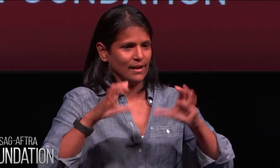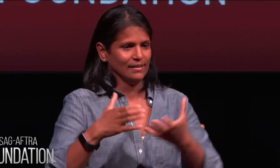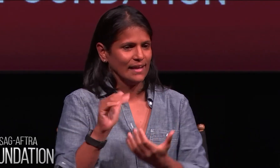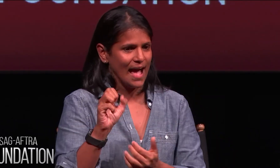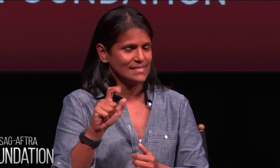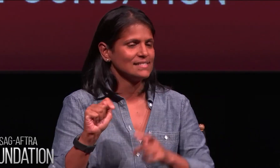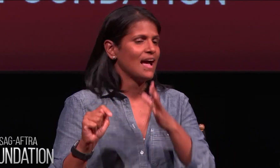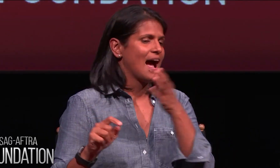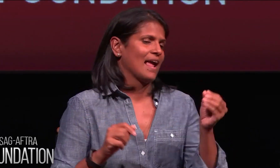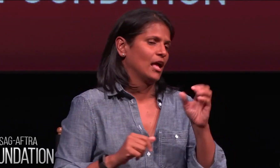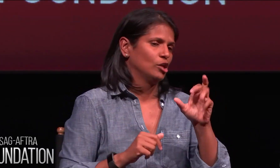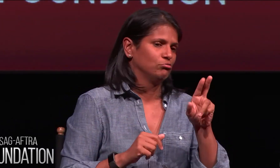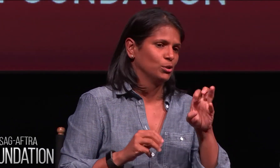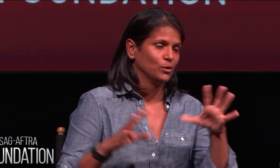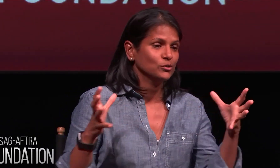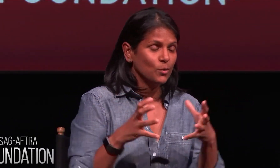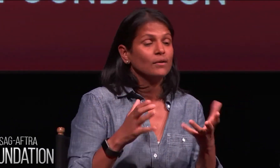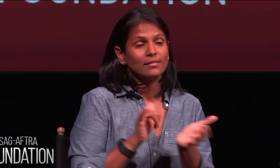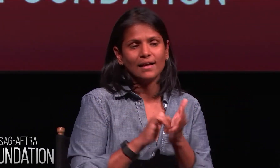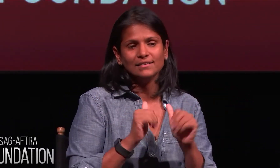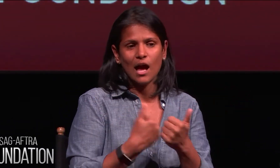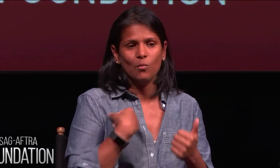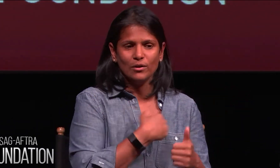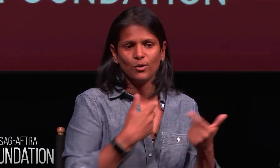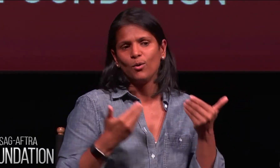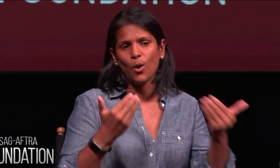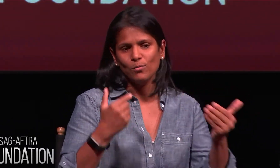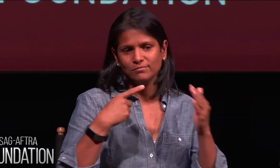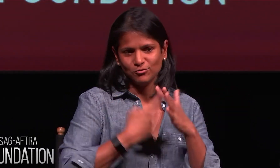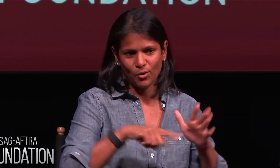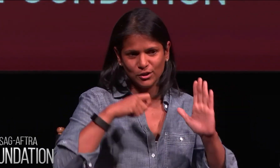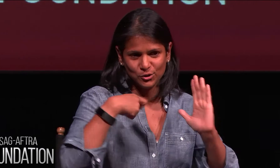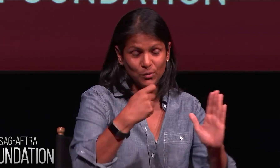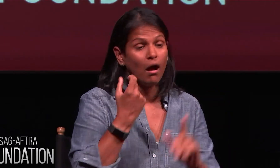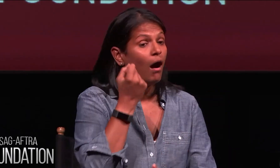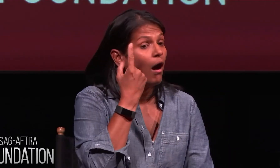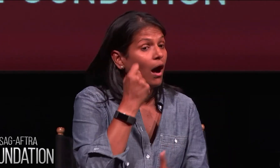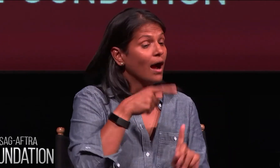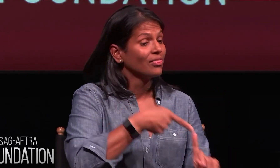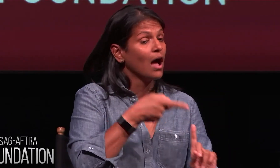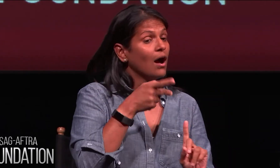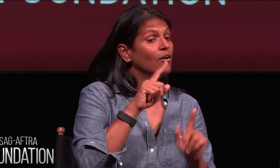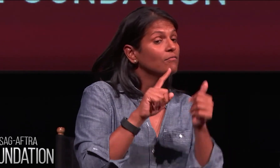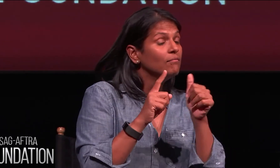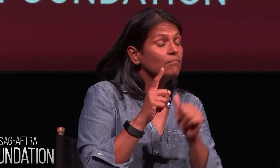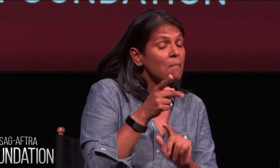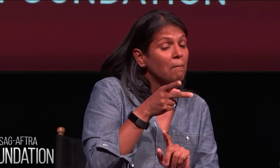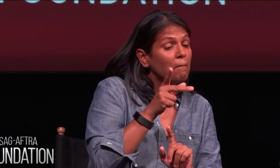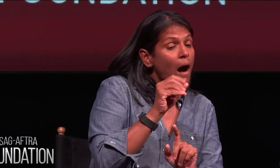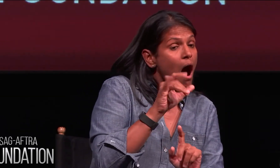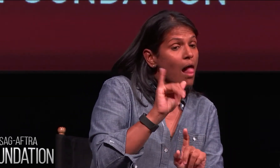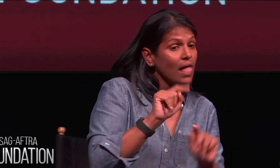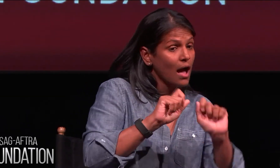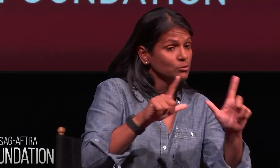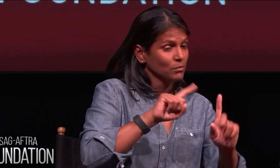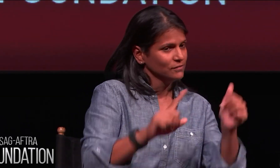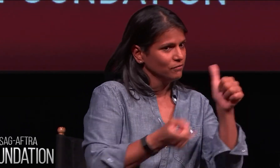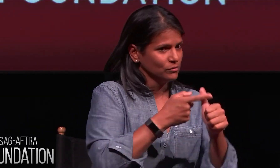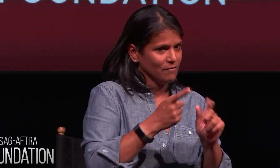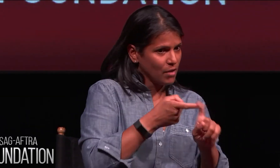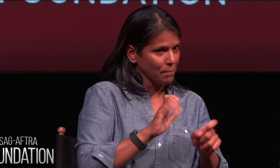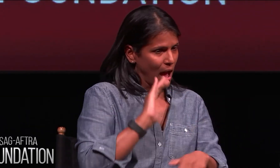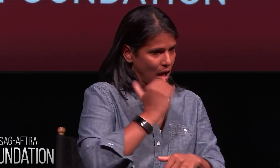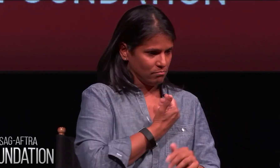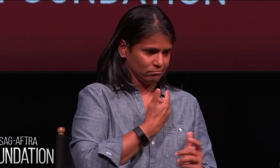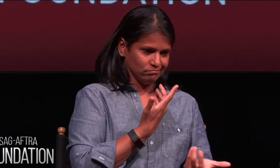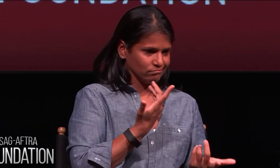editing to make sure that there was continuity of the signs and the communication throughout the script. We began our shoot,